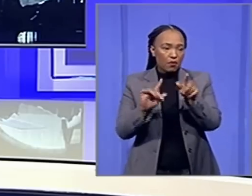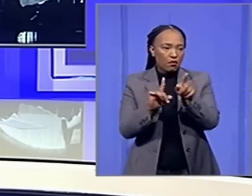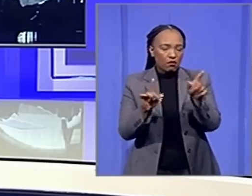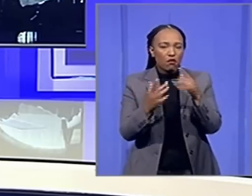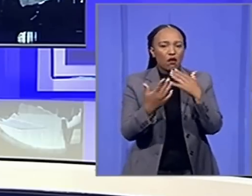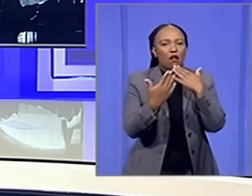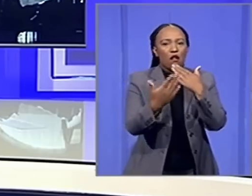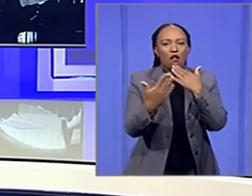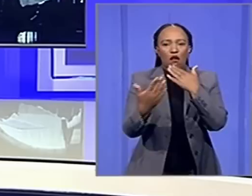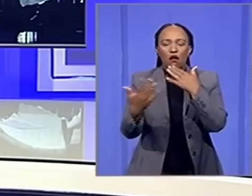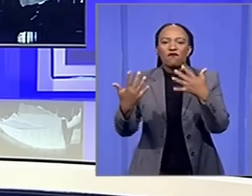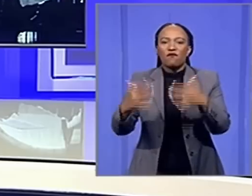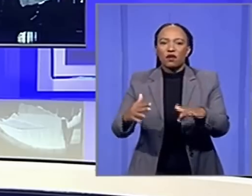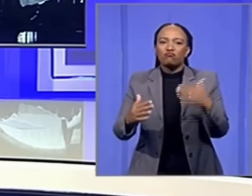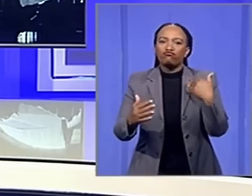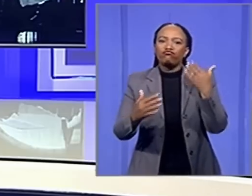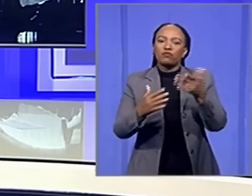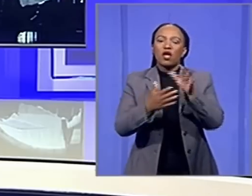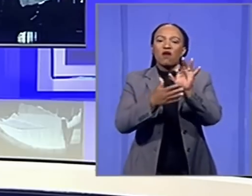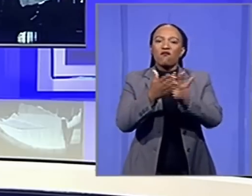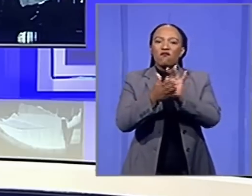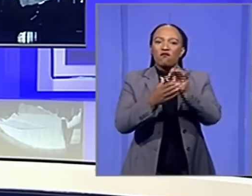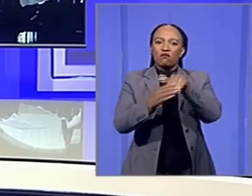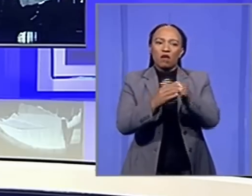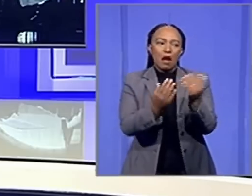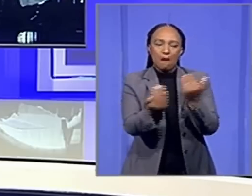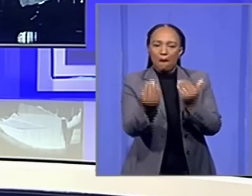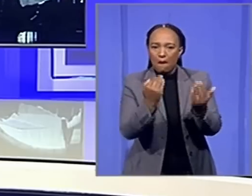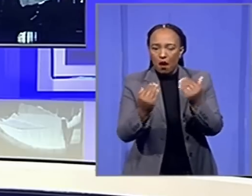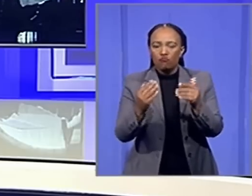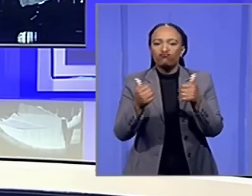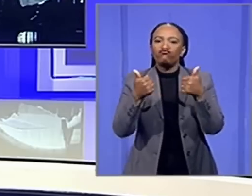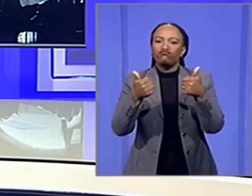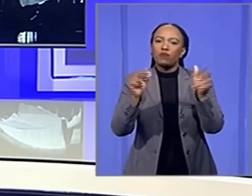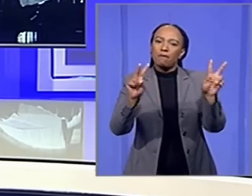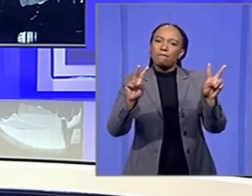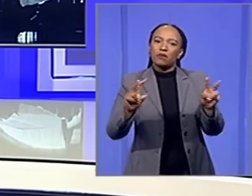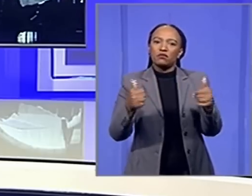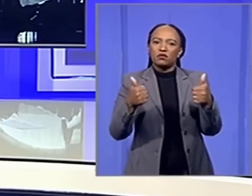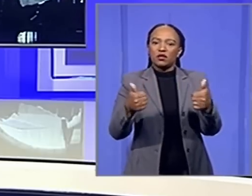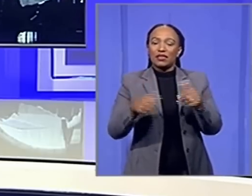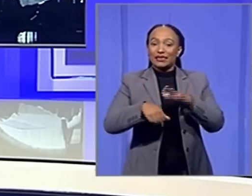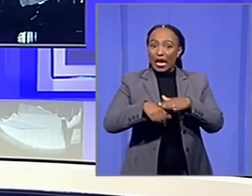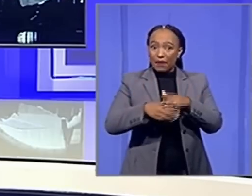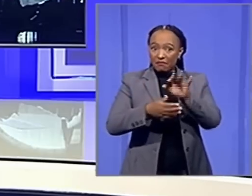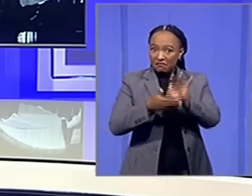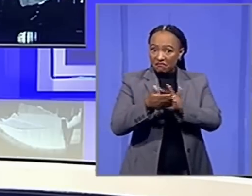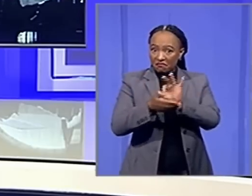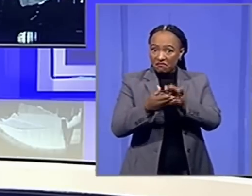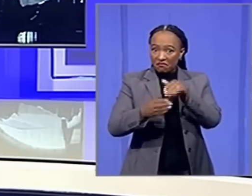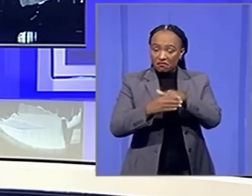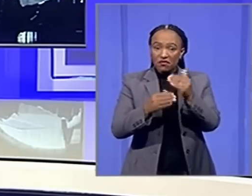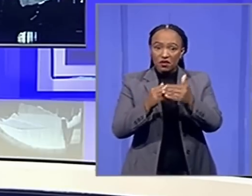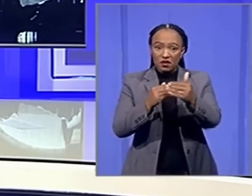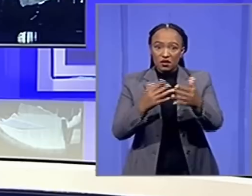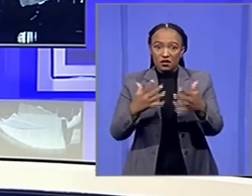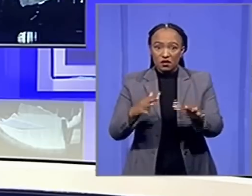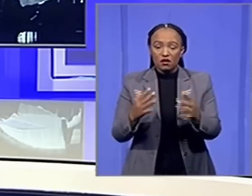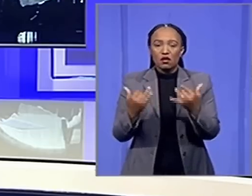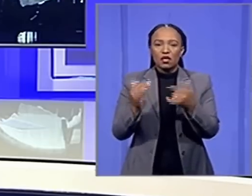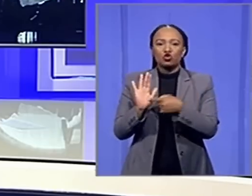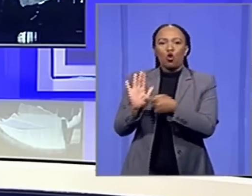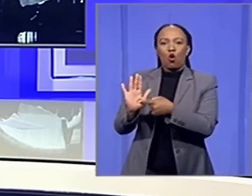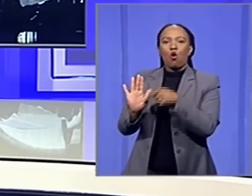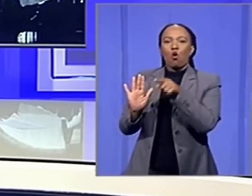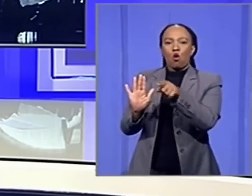botle nakong ya matsholo a boiketo ba dikgetho le ka nako ya dikgetho, mme o tshepa hore seo ke sesupo